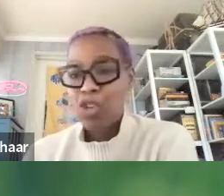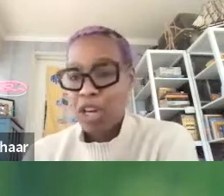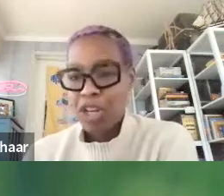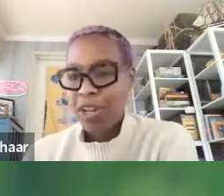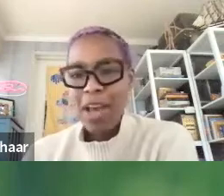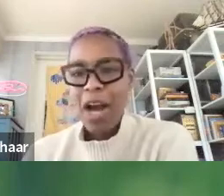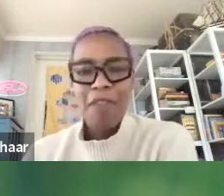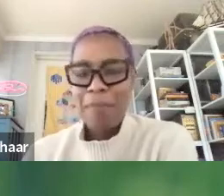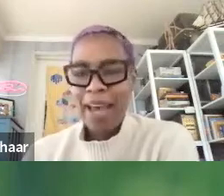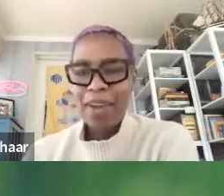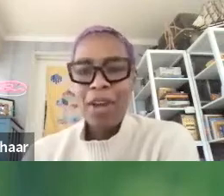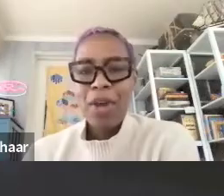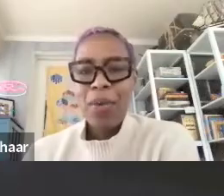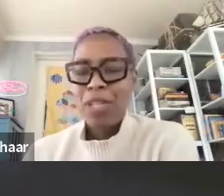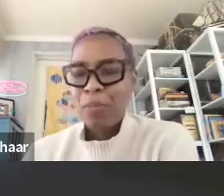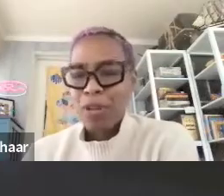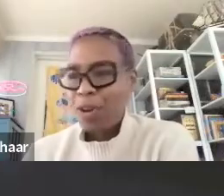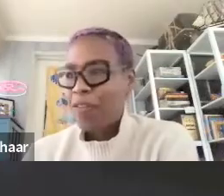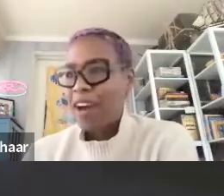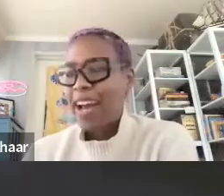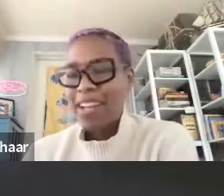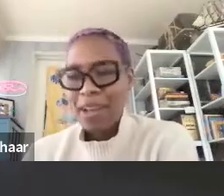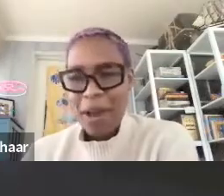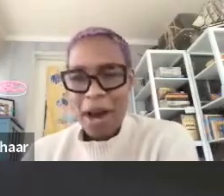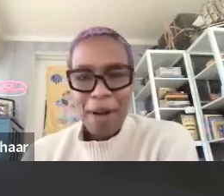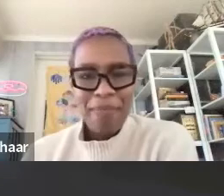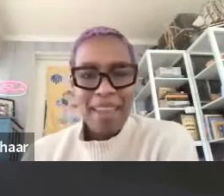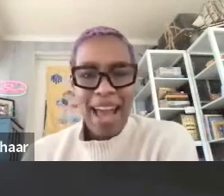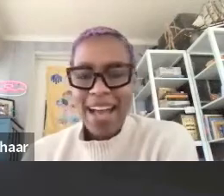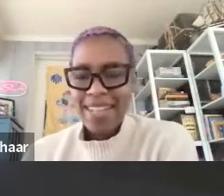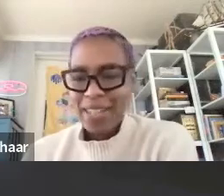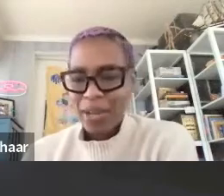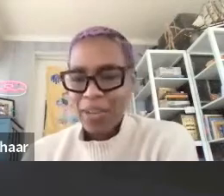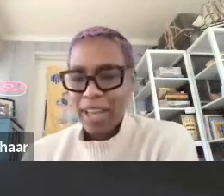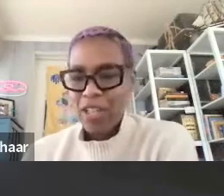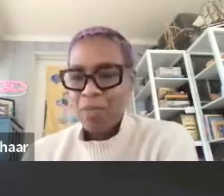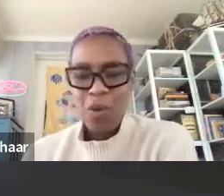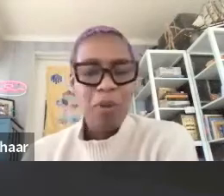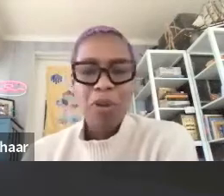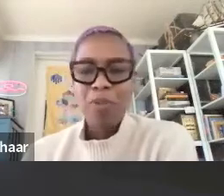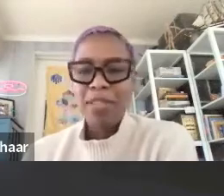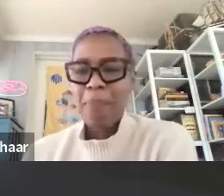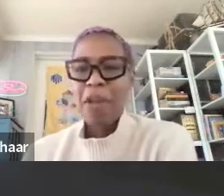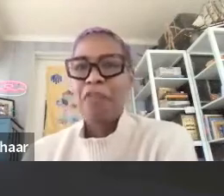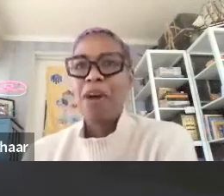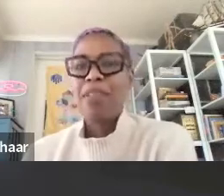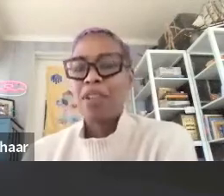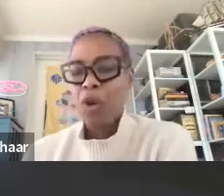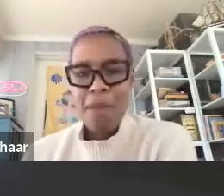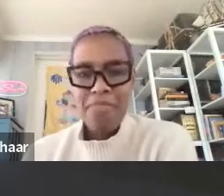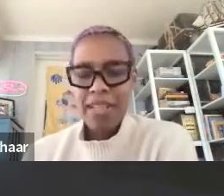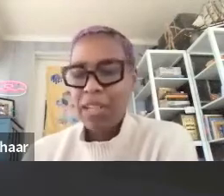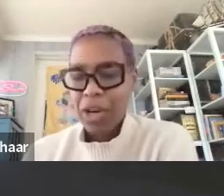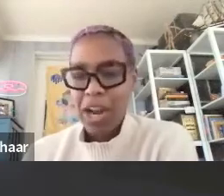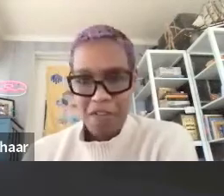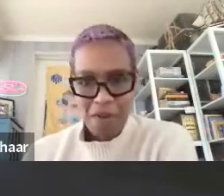the destruction of the man, who is personified as literally smoke plumes coming from this